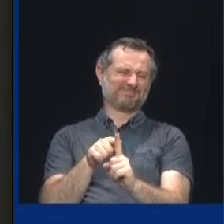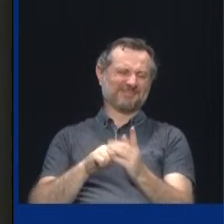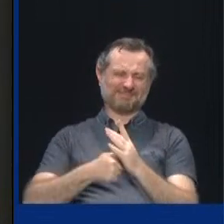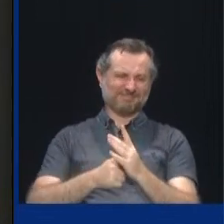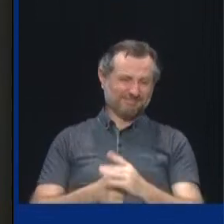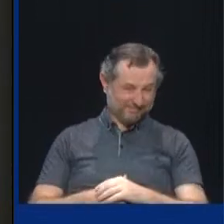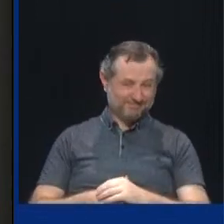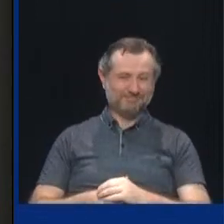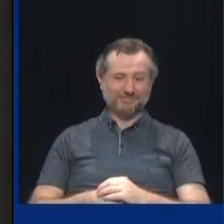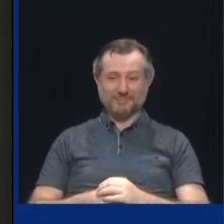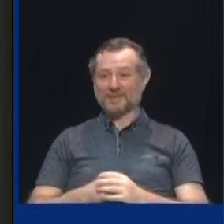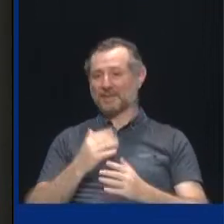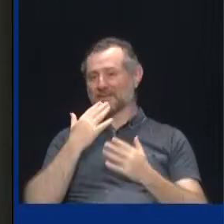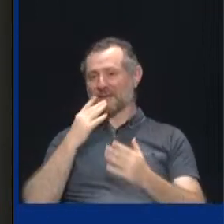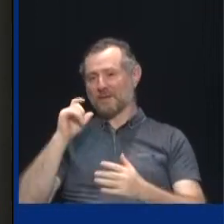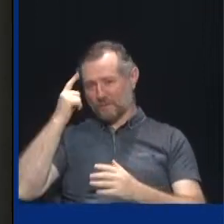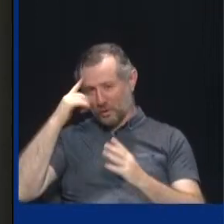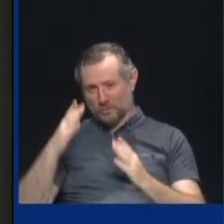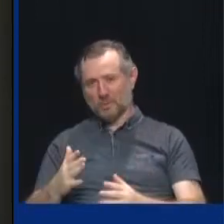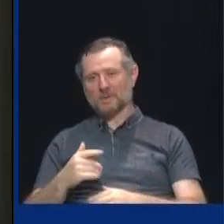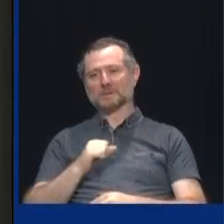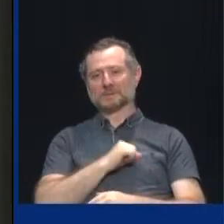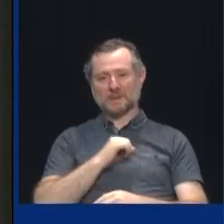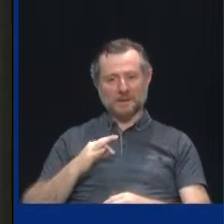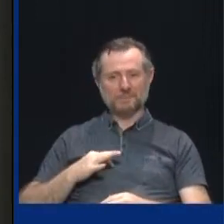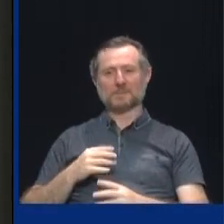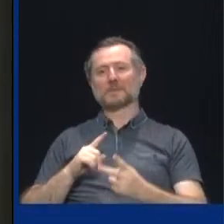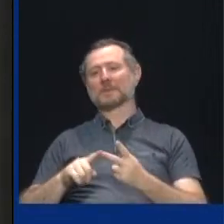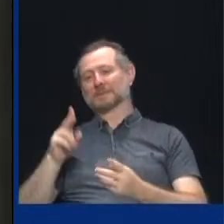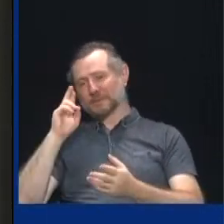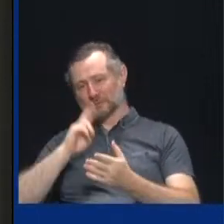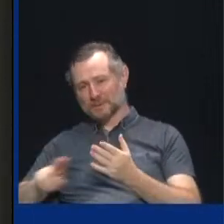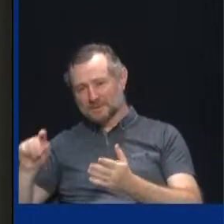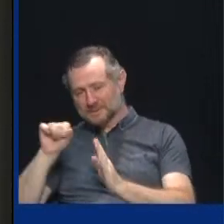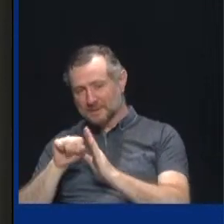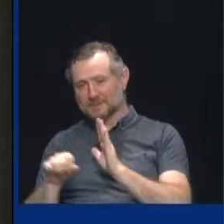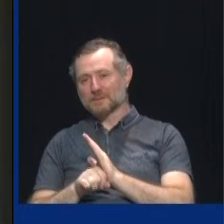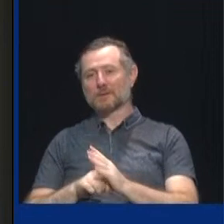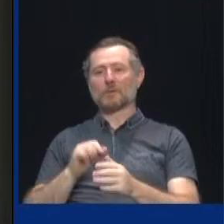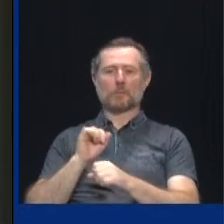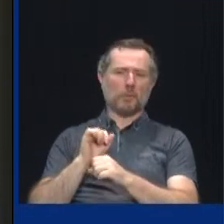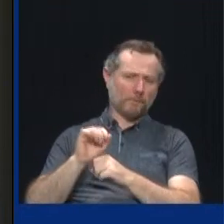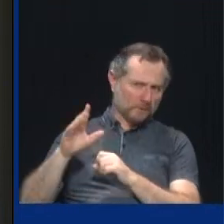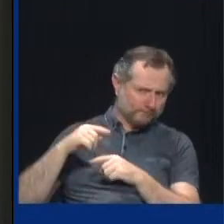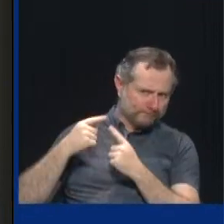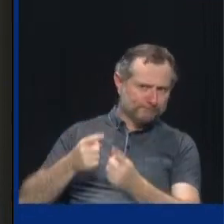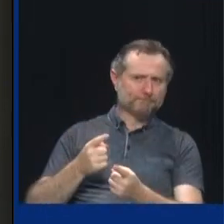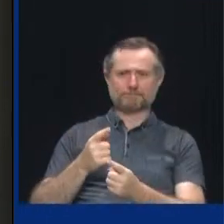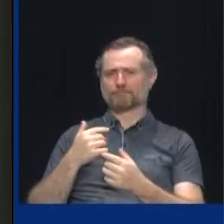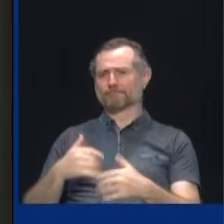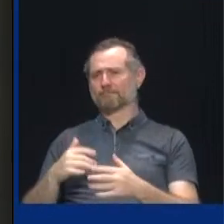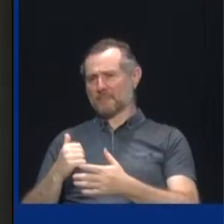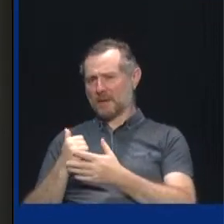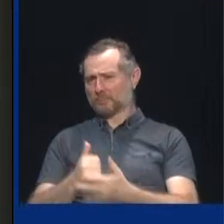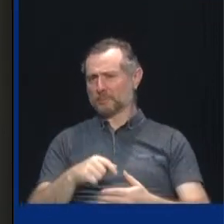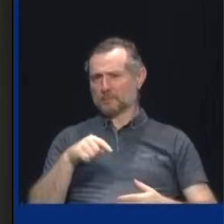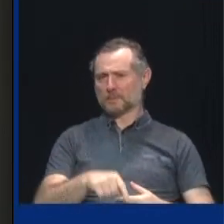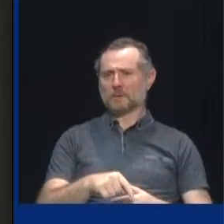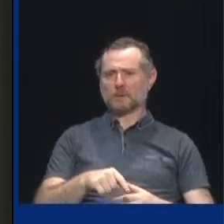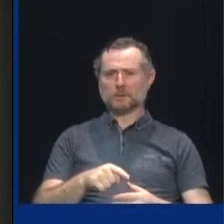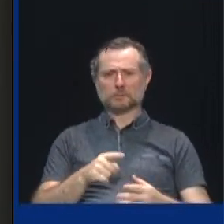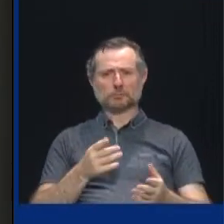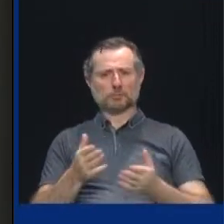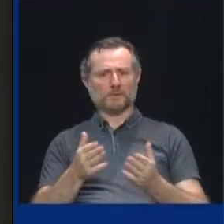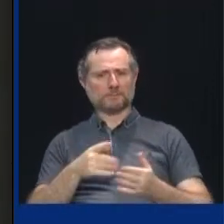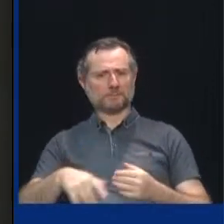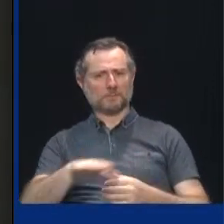thank the governor and his staff, Secretary of State, for their efforts on behalf of underserved communities and look forward to seeing a healthier,